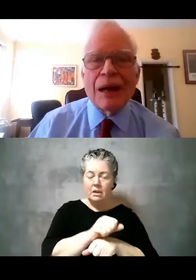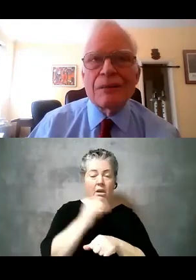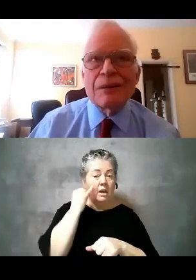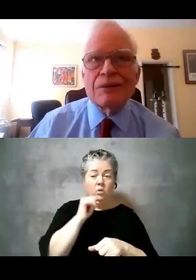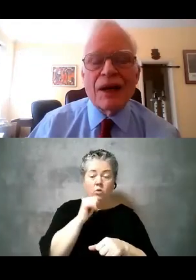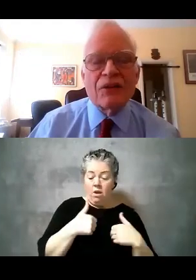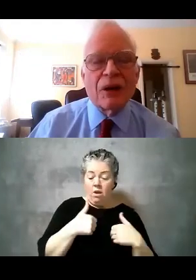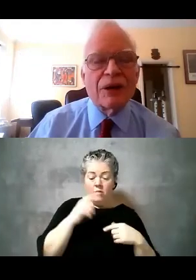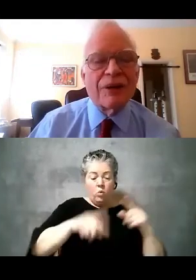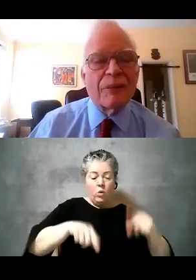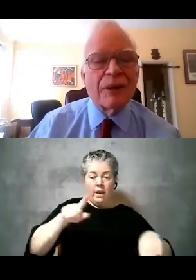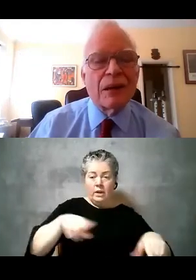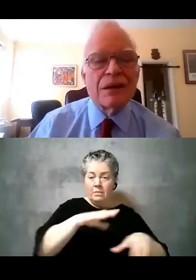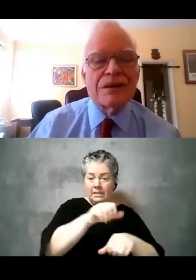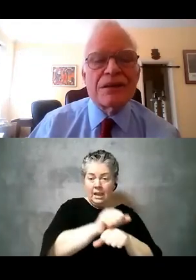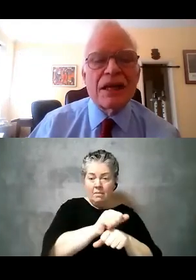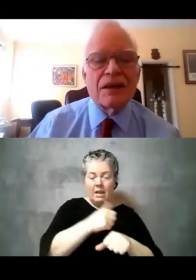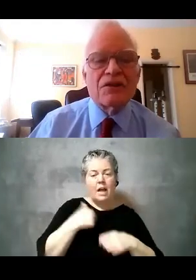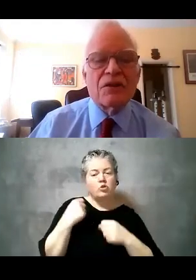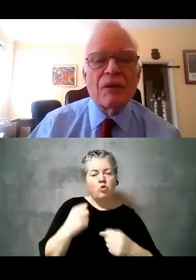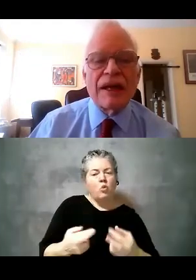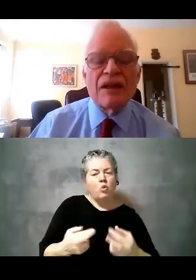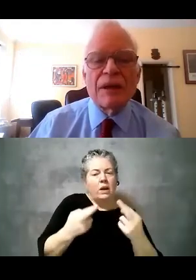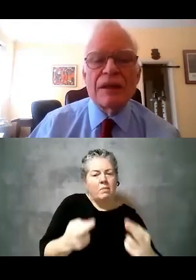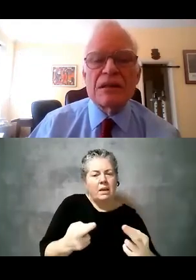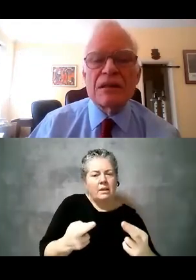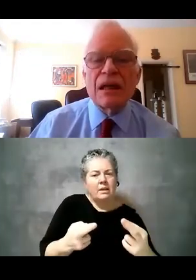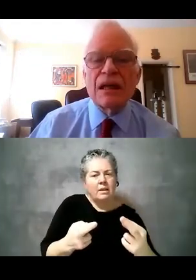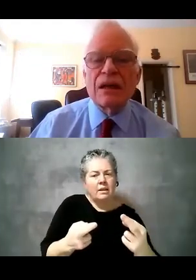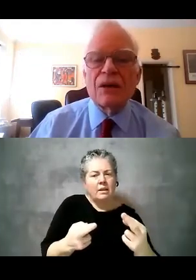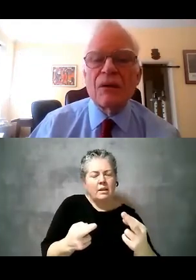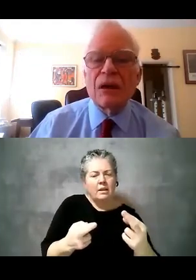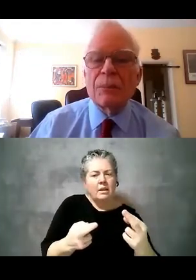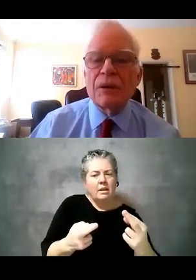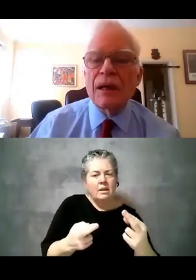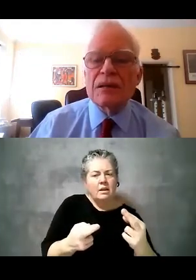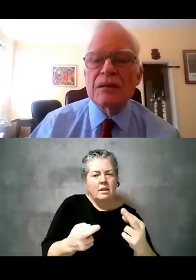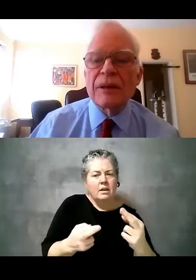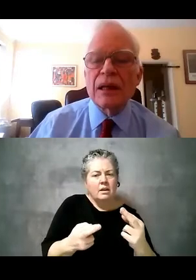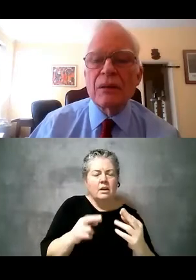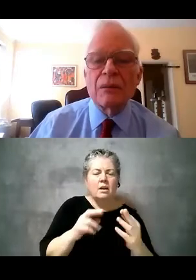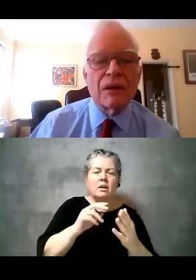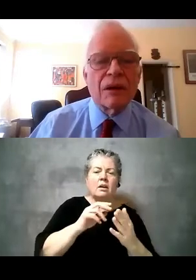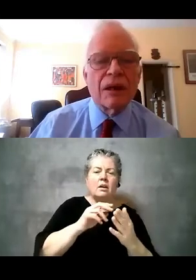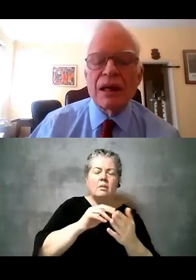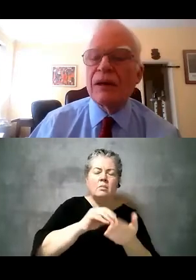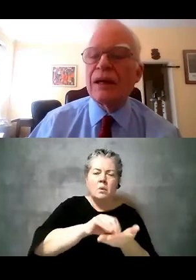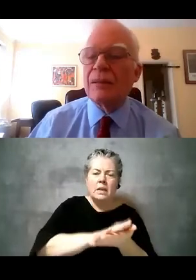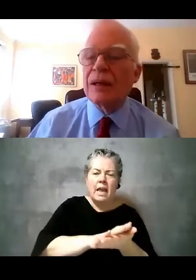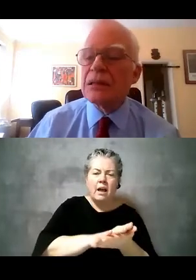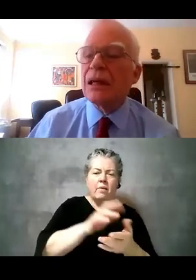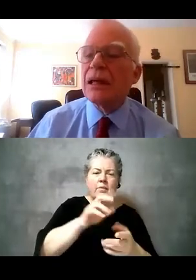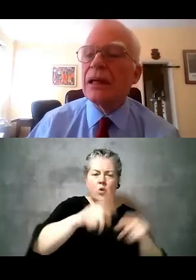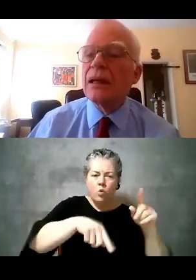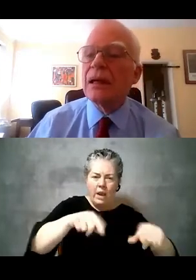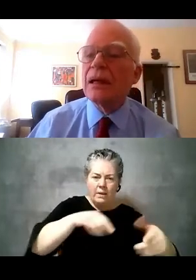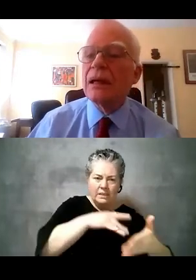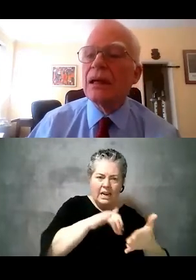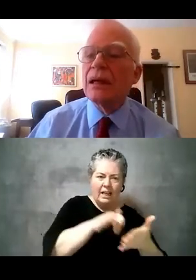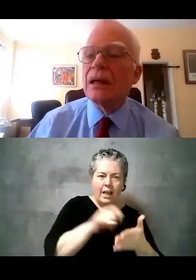assignment, I strongly recommend sketch the randomized study you are approximating with your non-randomized